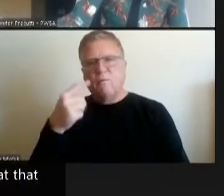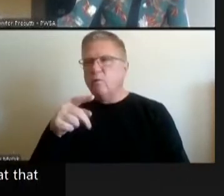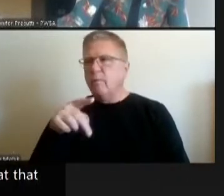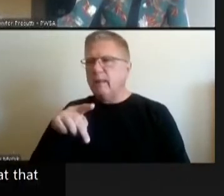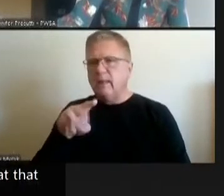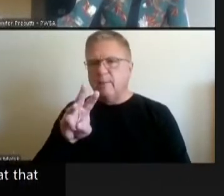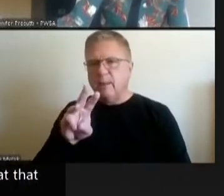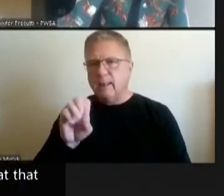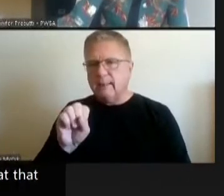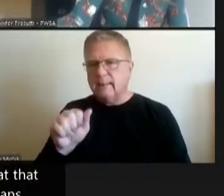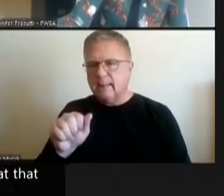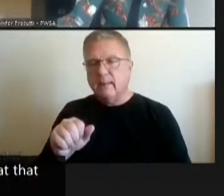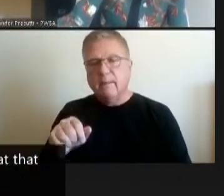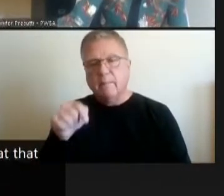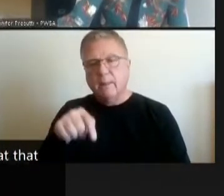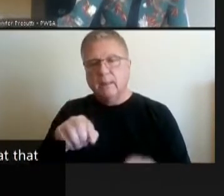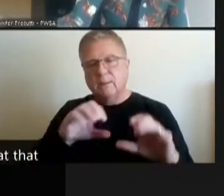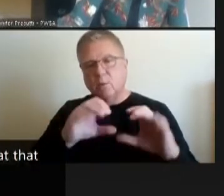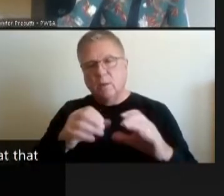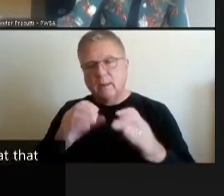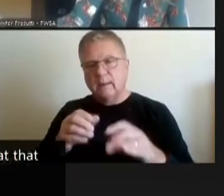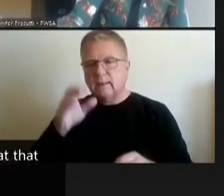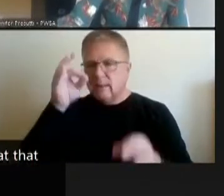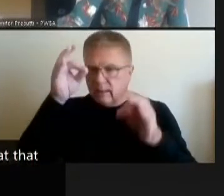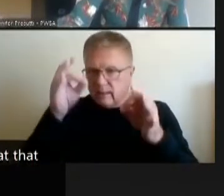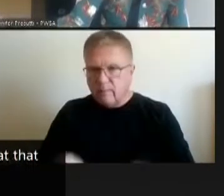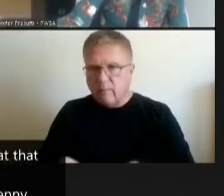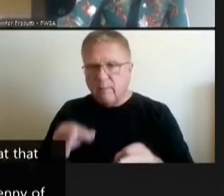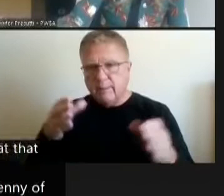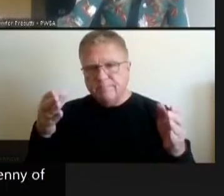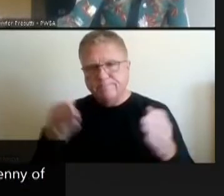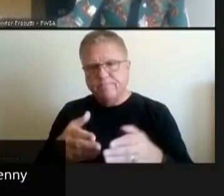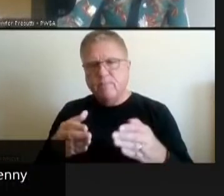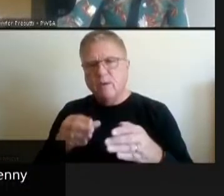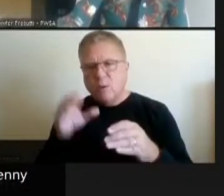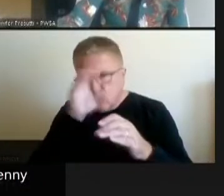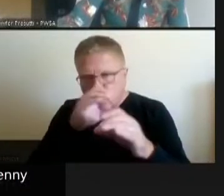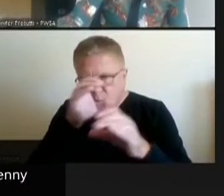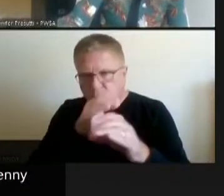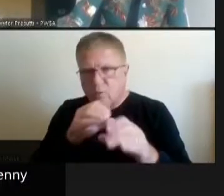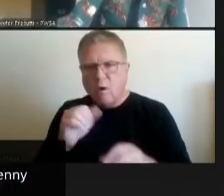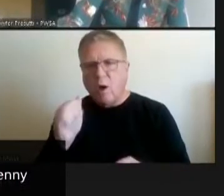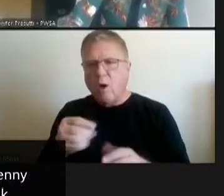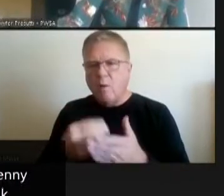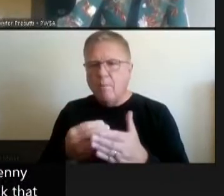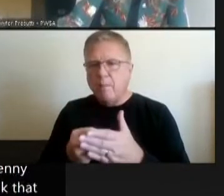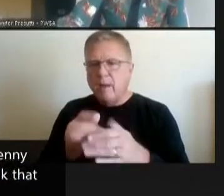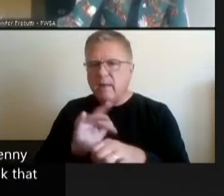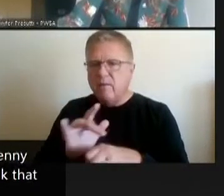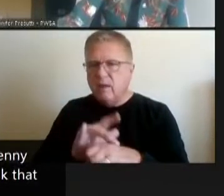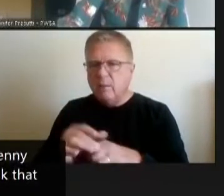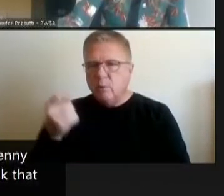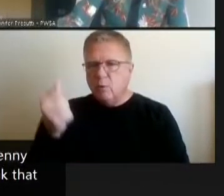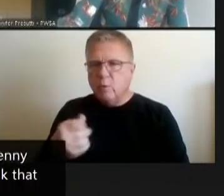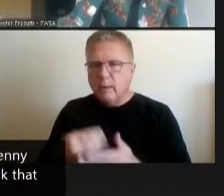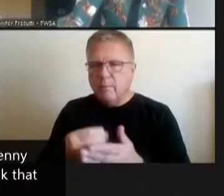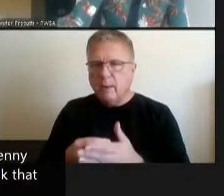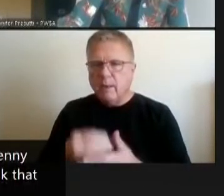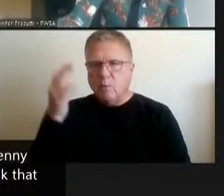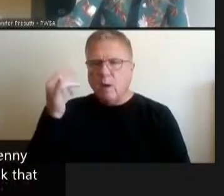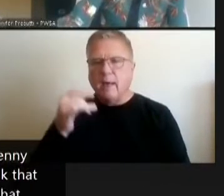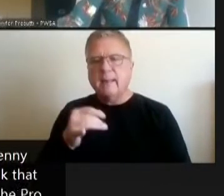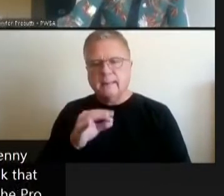you have the organization's commitment to look for every penny available of grant dollars, because we really think that that's going to benefit our customers, both on